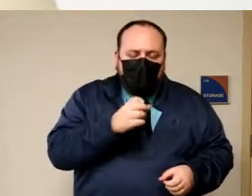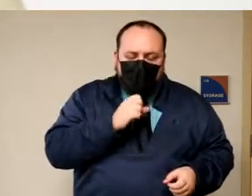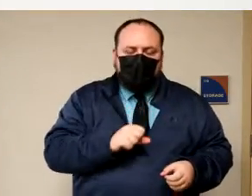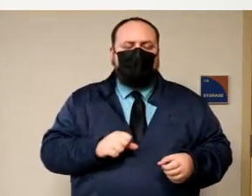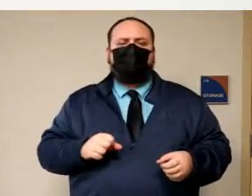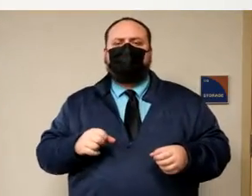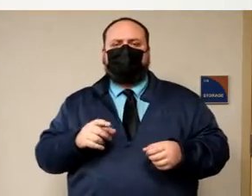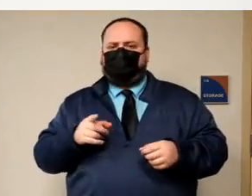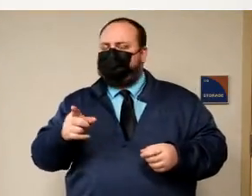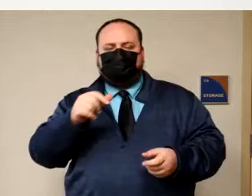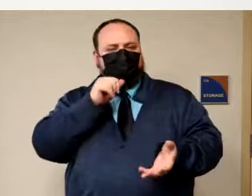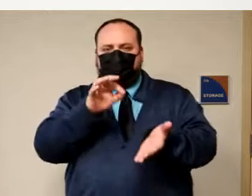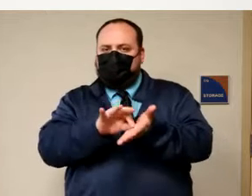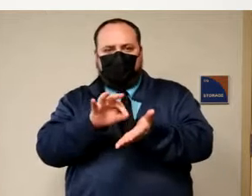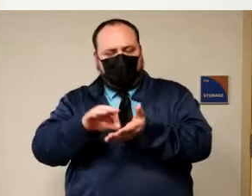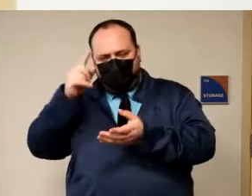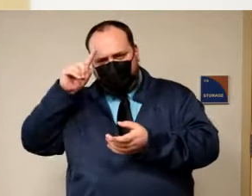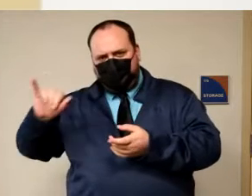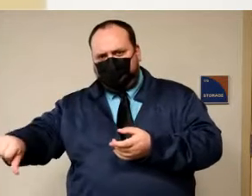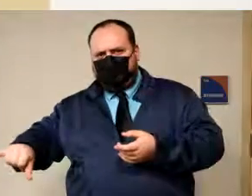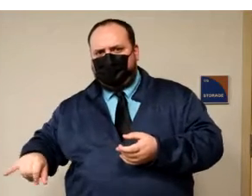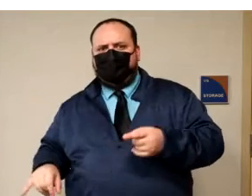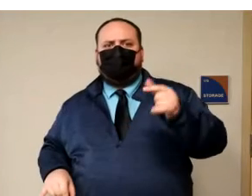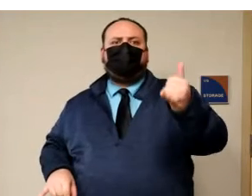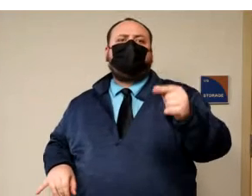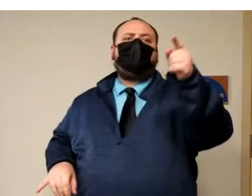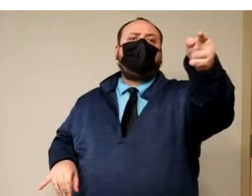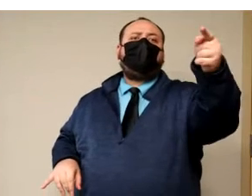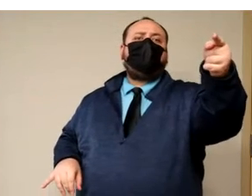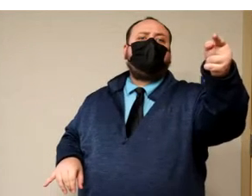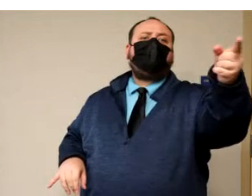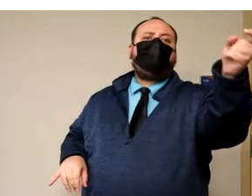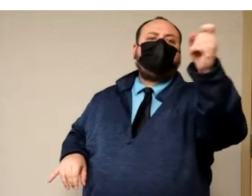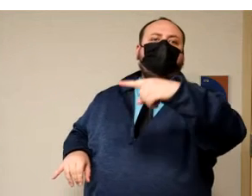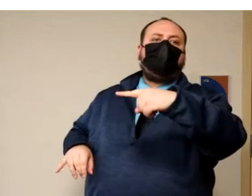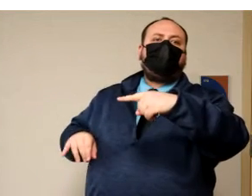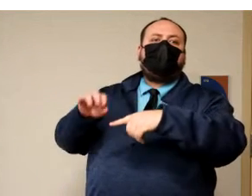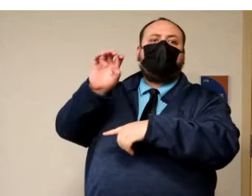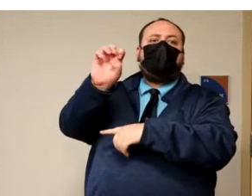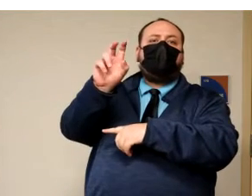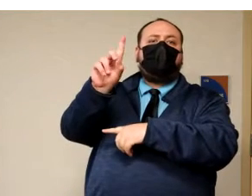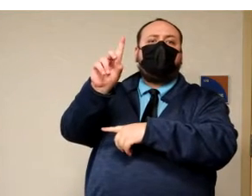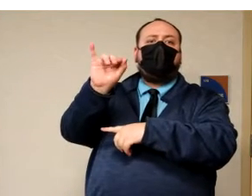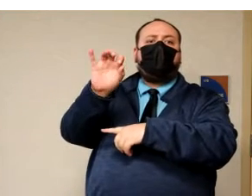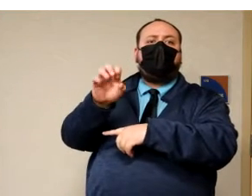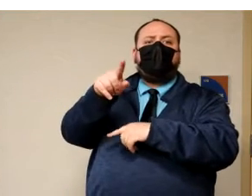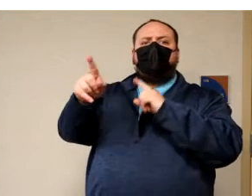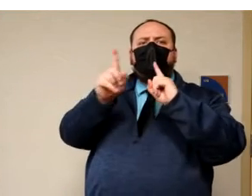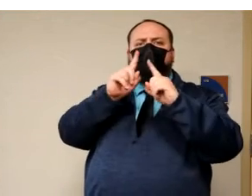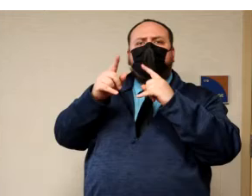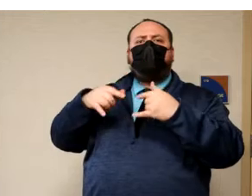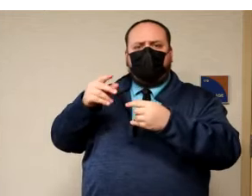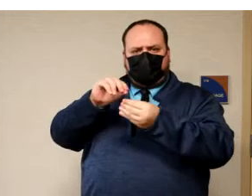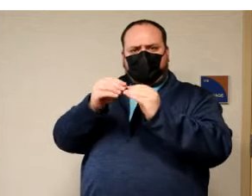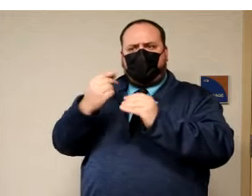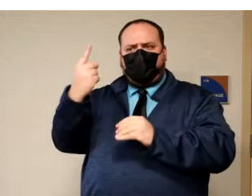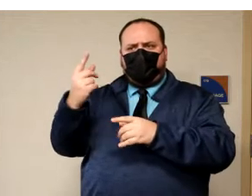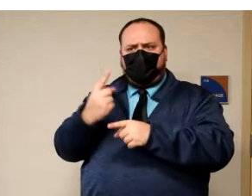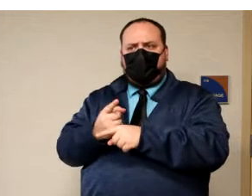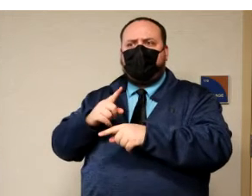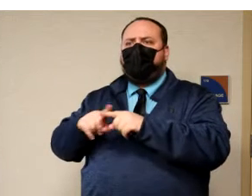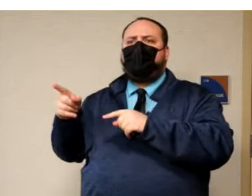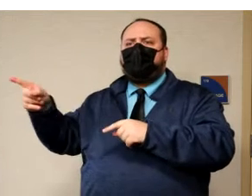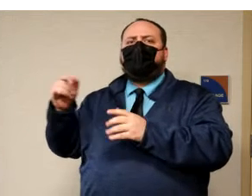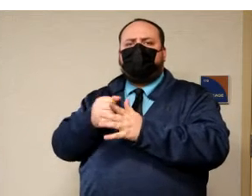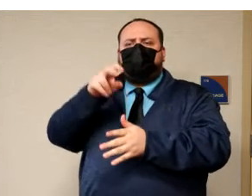and voting age population. So Eddie, you're still on scenario 1. Yes. So you're just hopping around to each